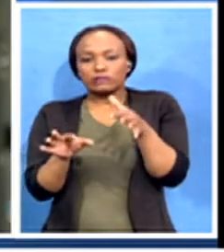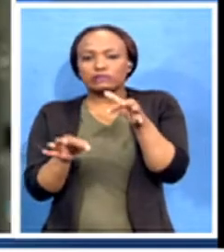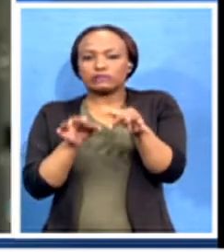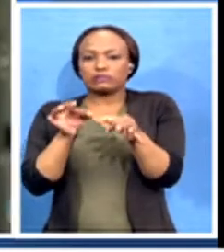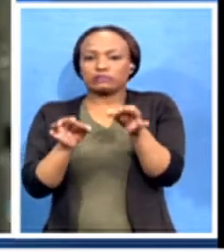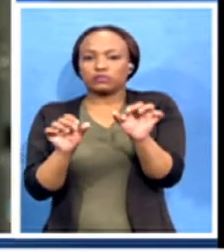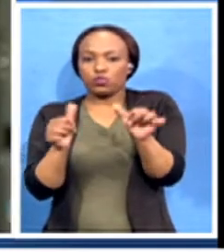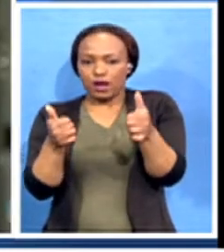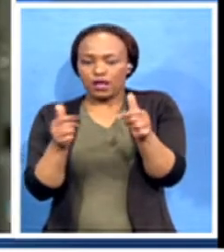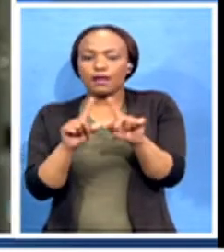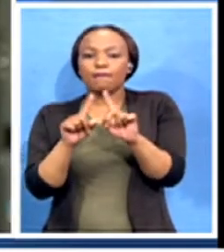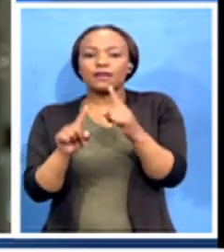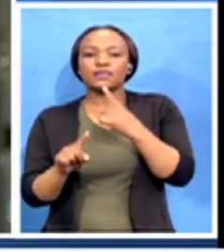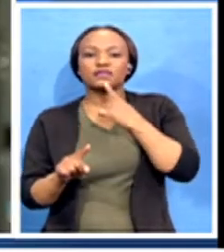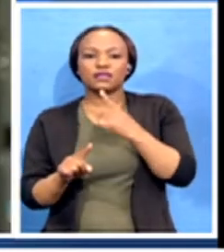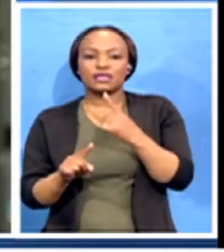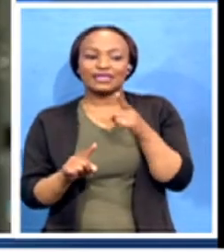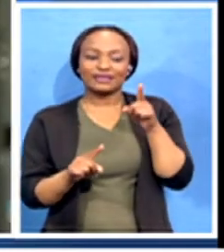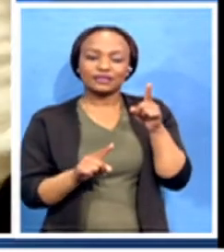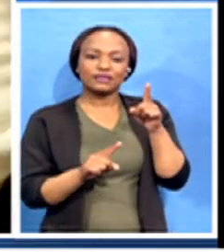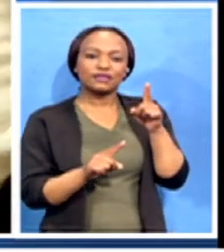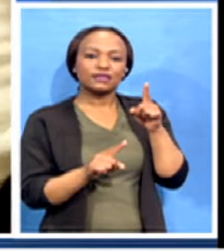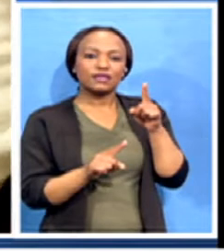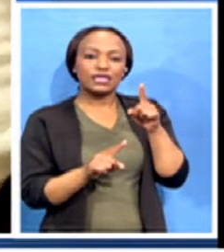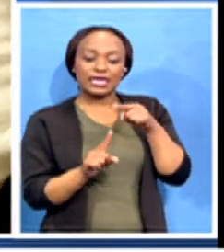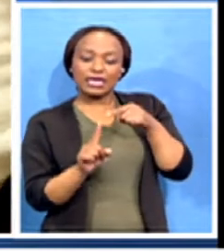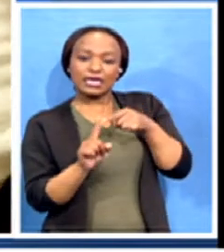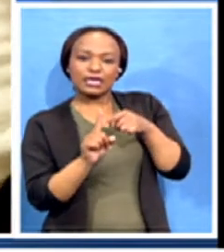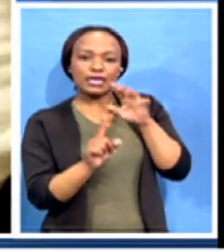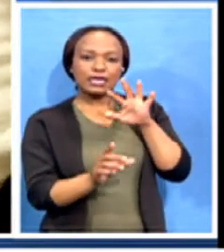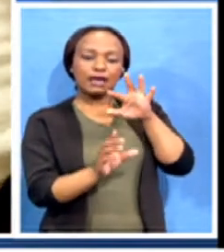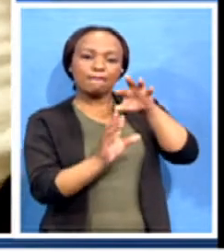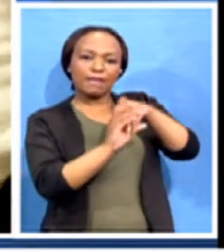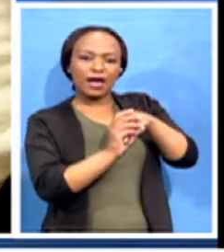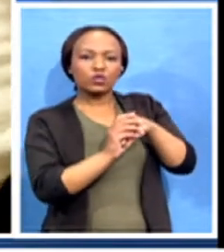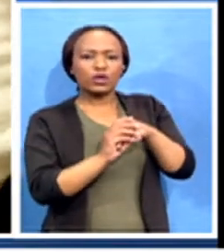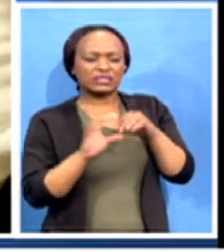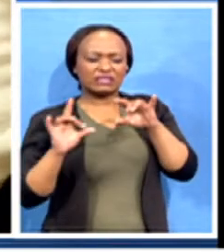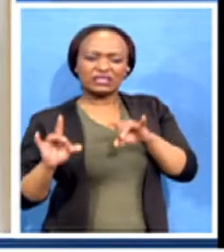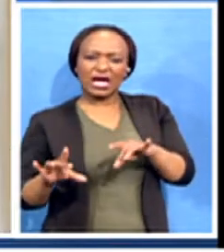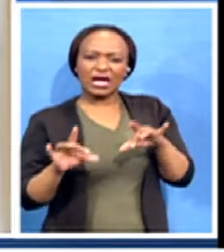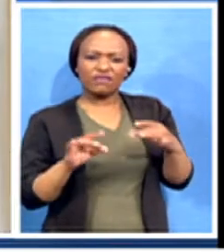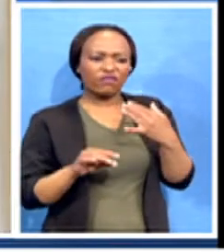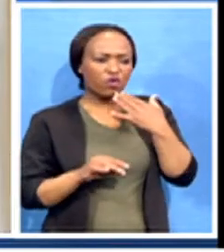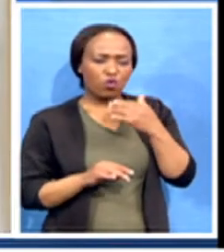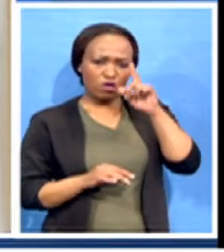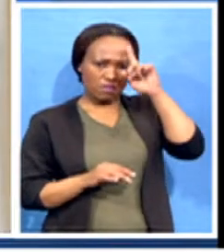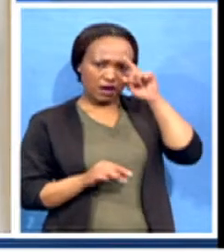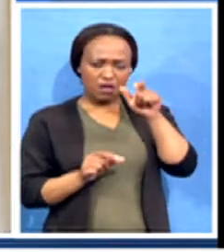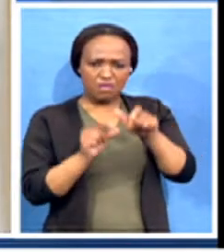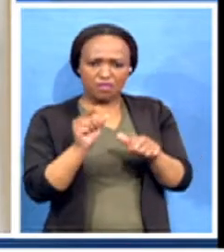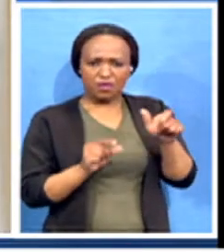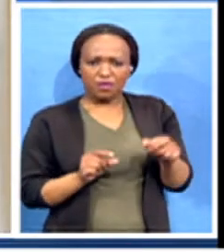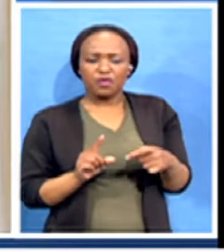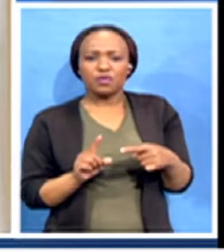well, was to be part of our suffering as black people. Bizos wasn't